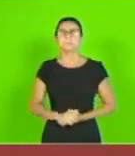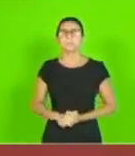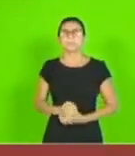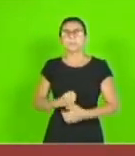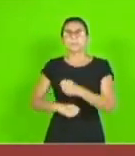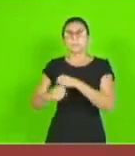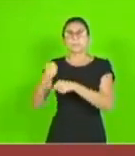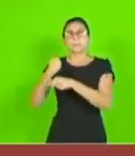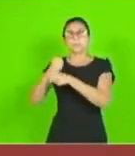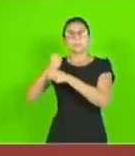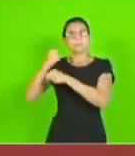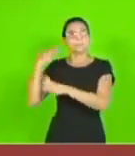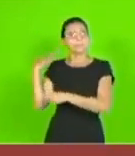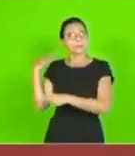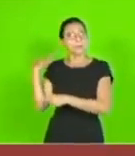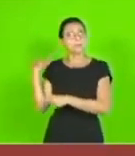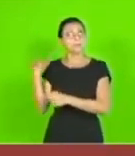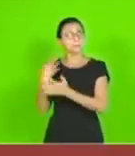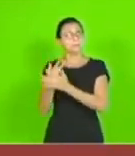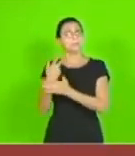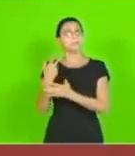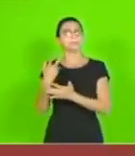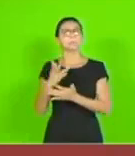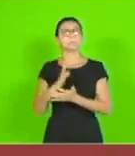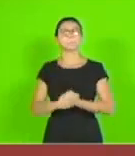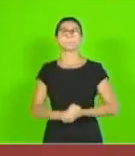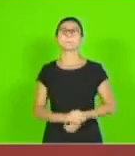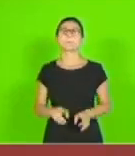When we were talking about Nehemiah,